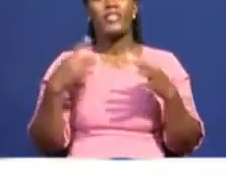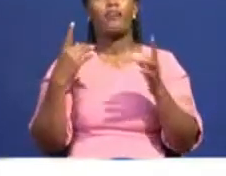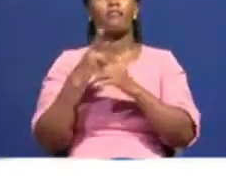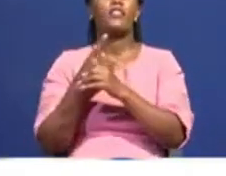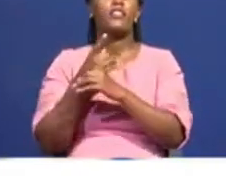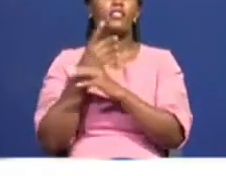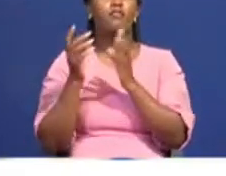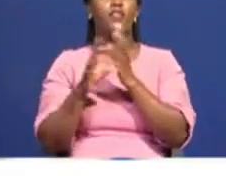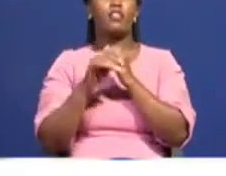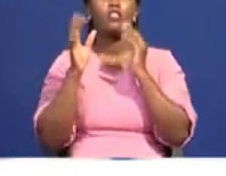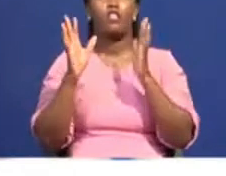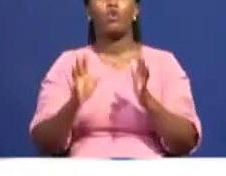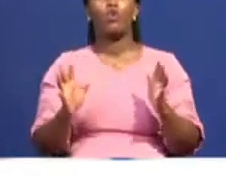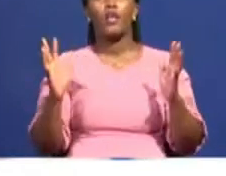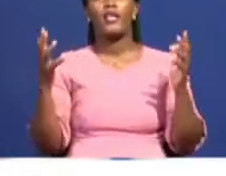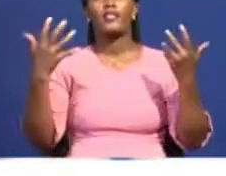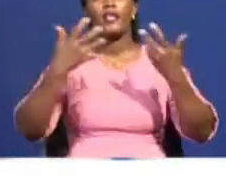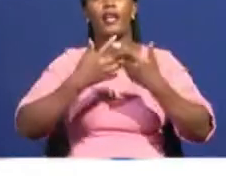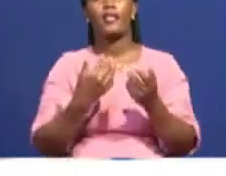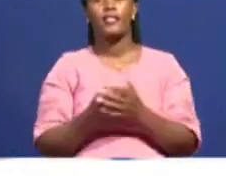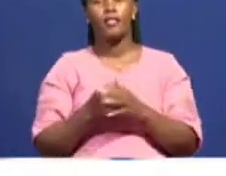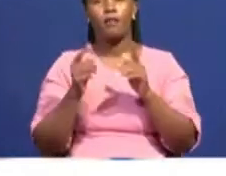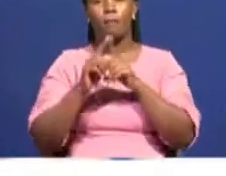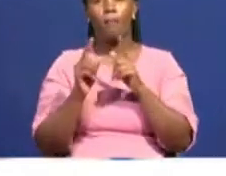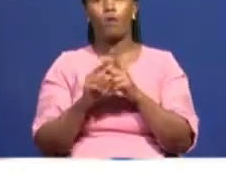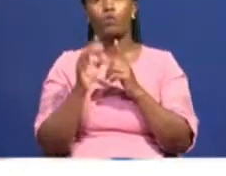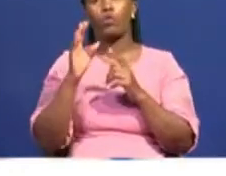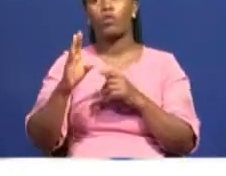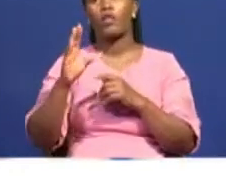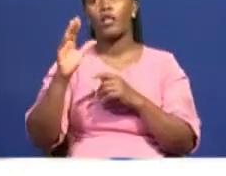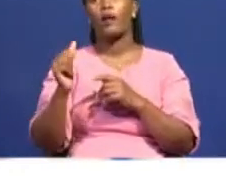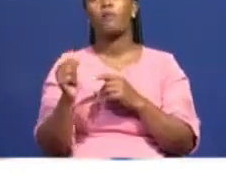in our case, carbon finance has been proven to be